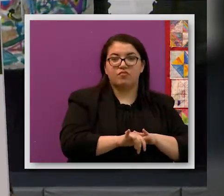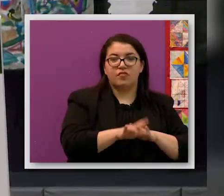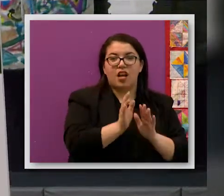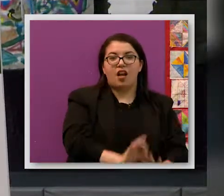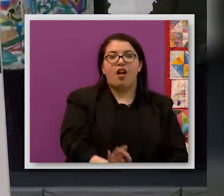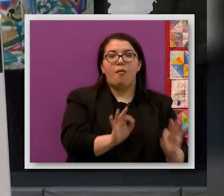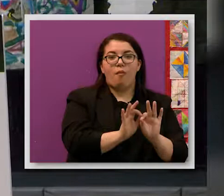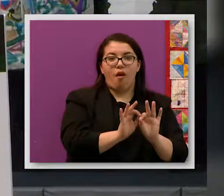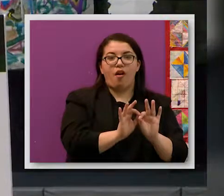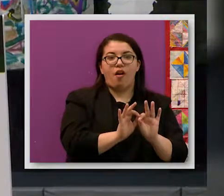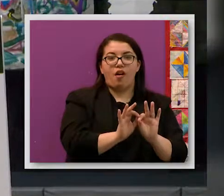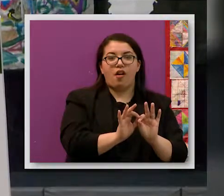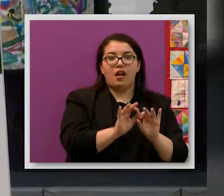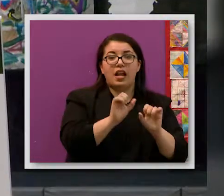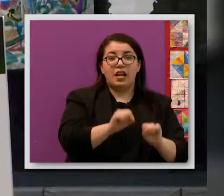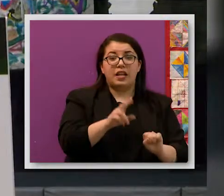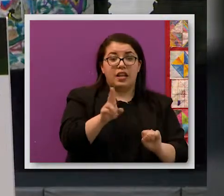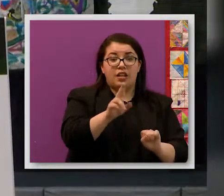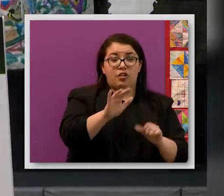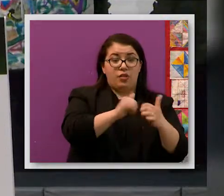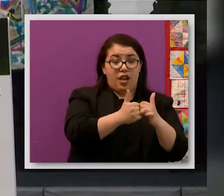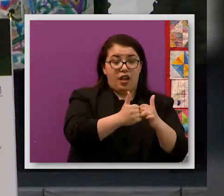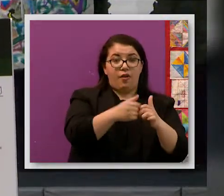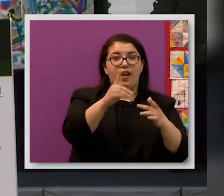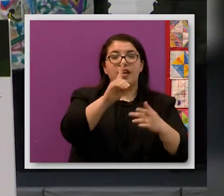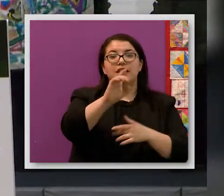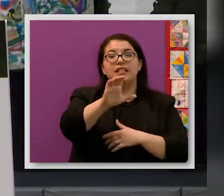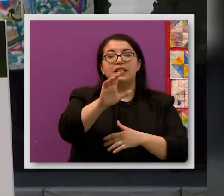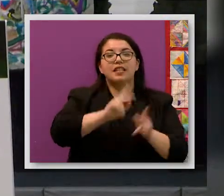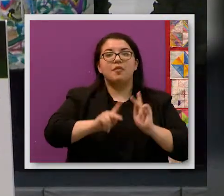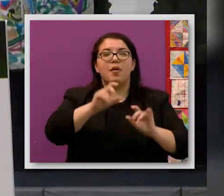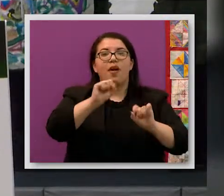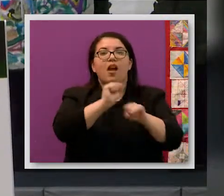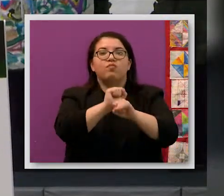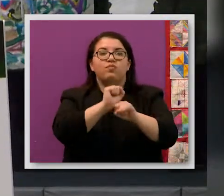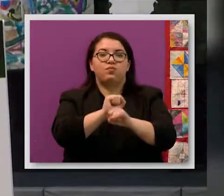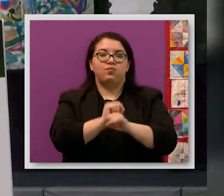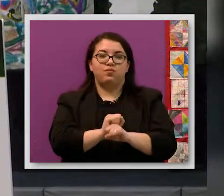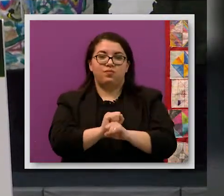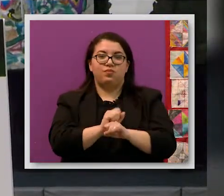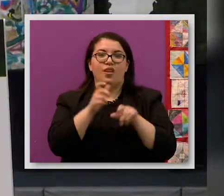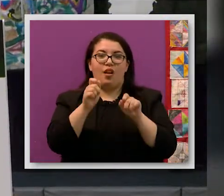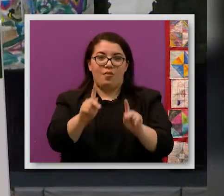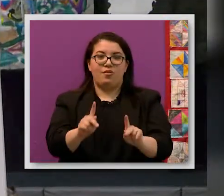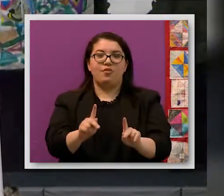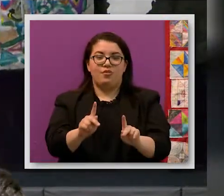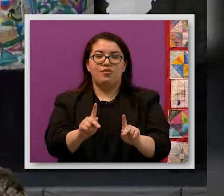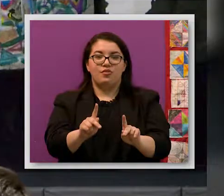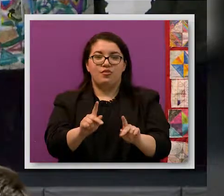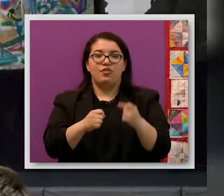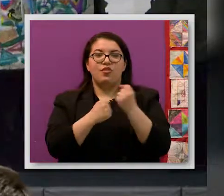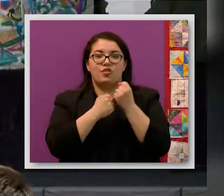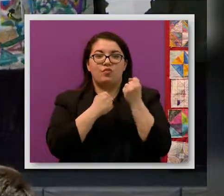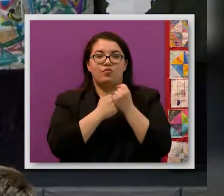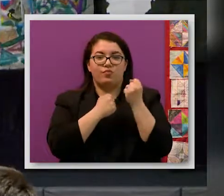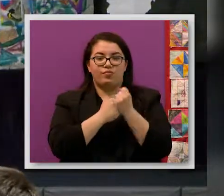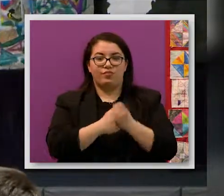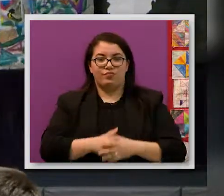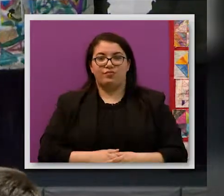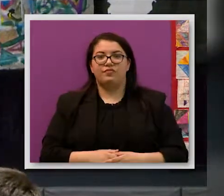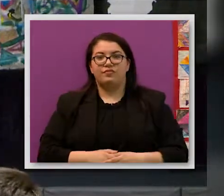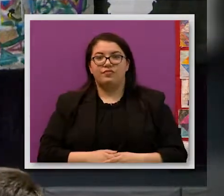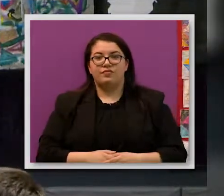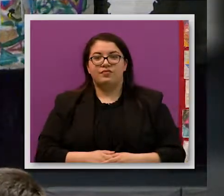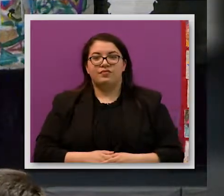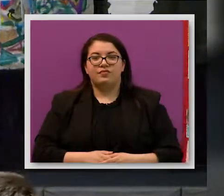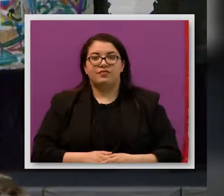can be done by DC citizens. So that's why we chose those at a very high rate. Evelyn? Thank